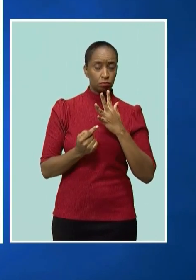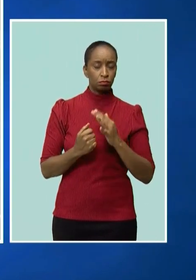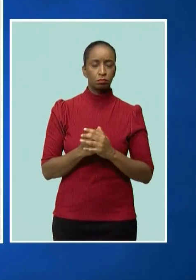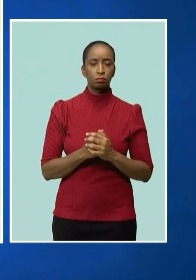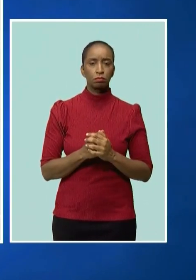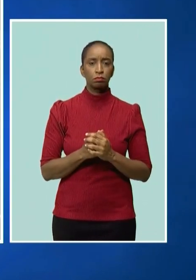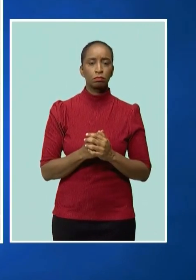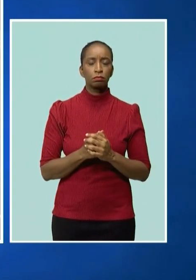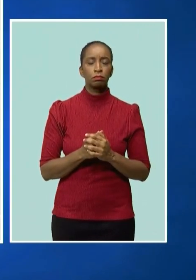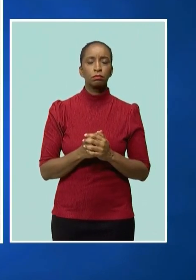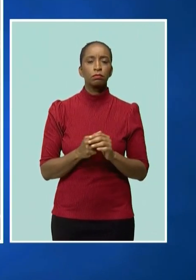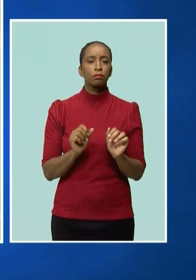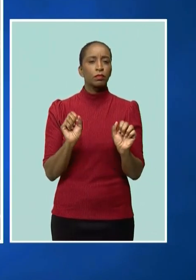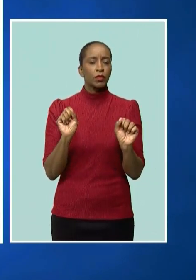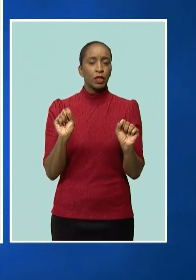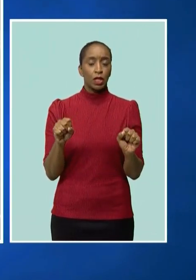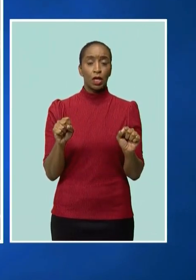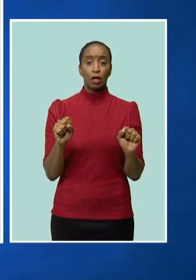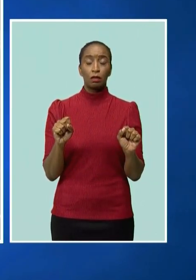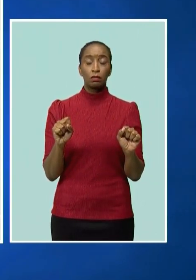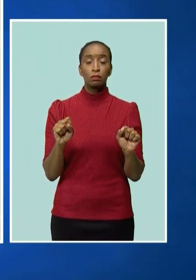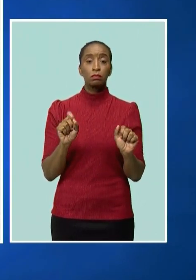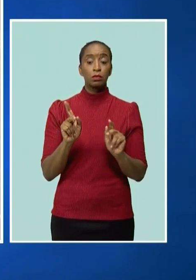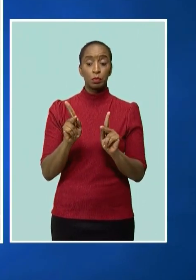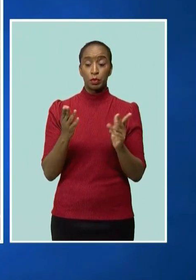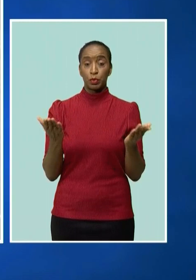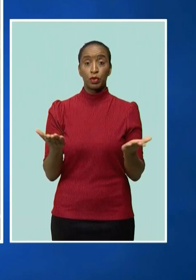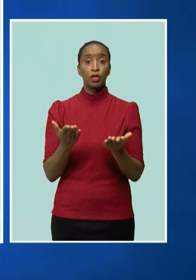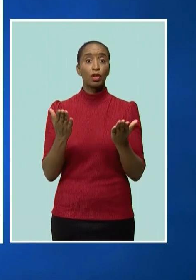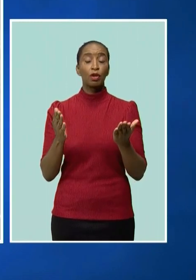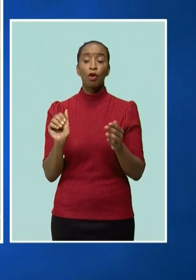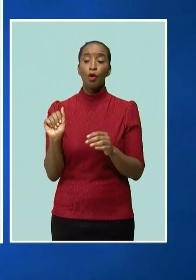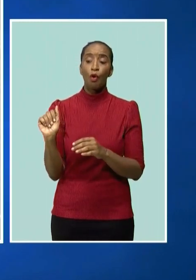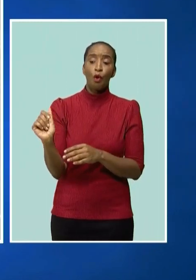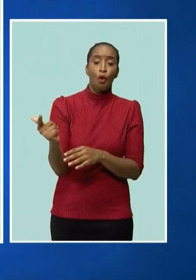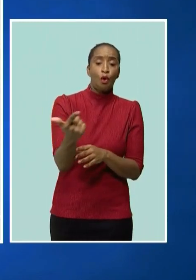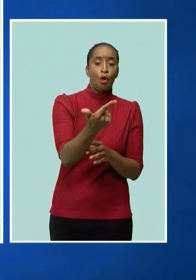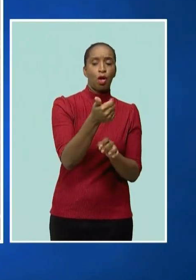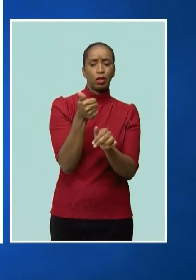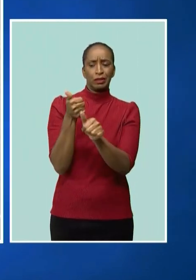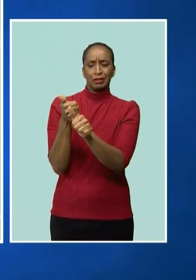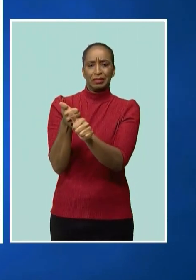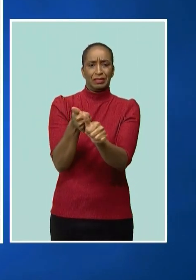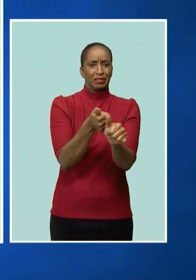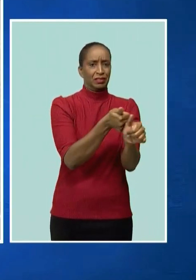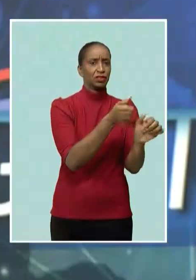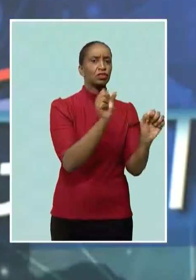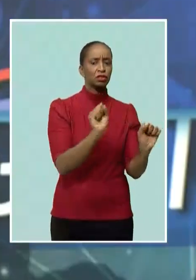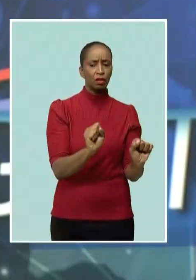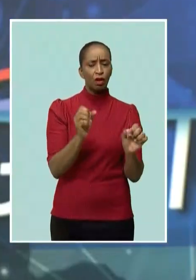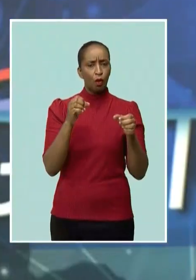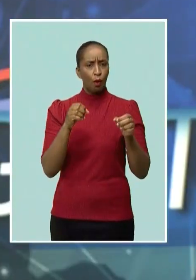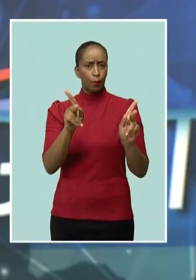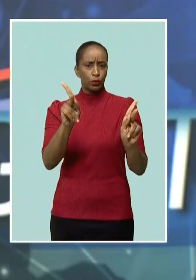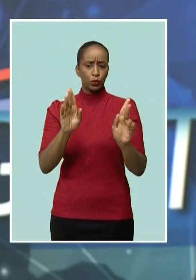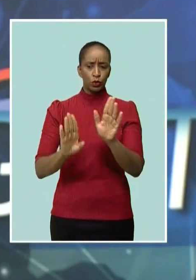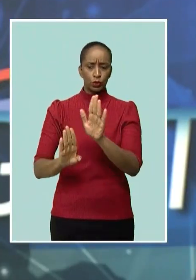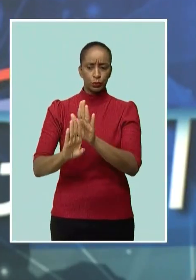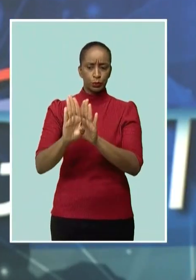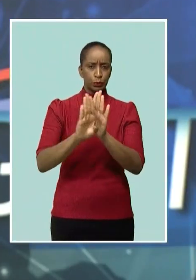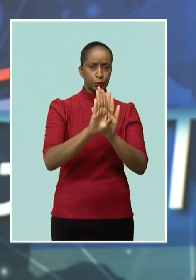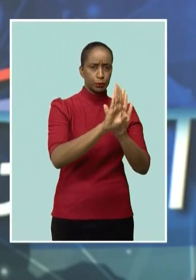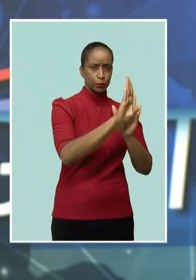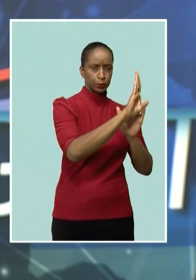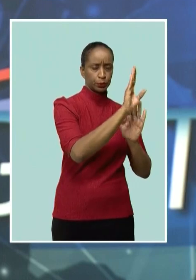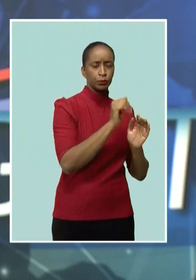give every single person a chance and leave no person behind in this society. Contributing to the